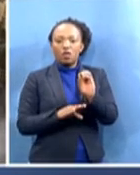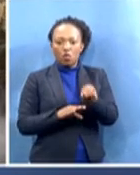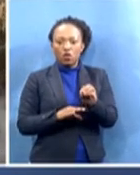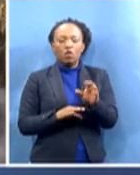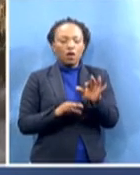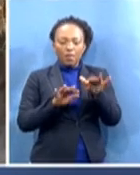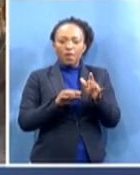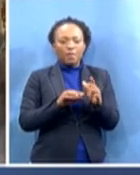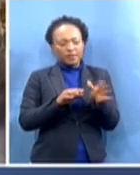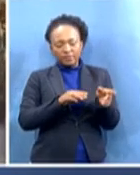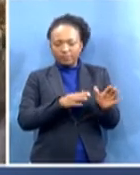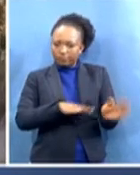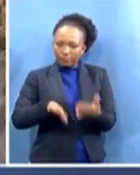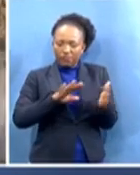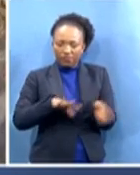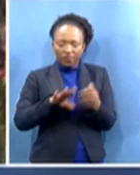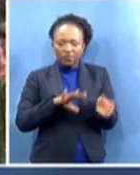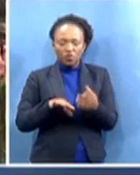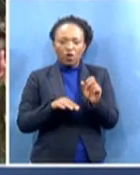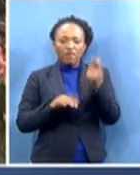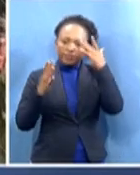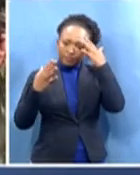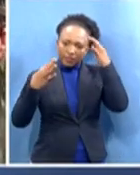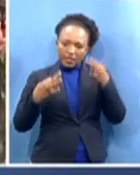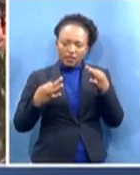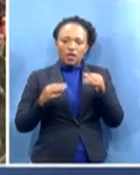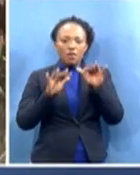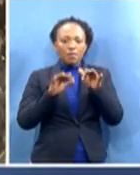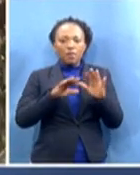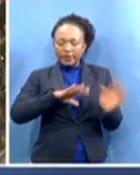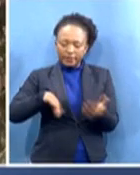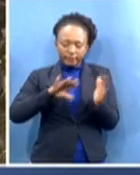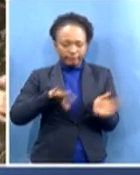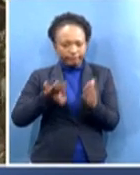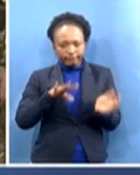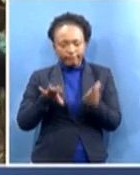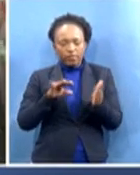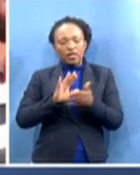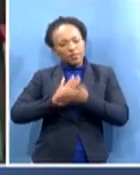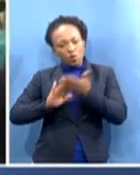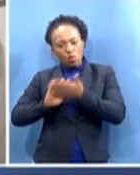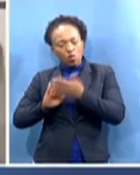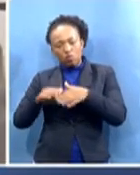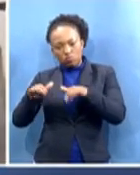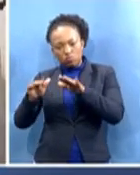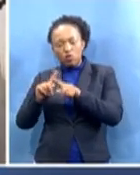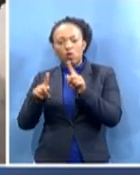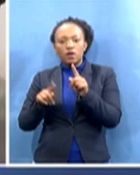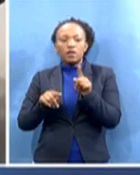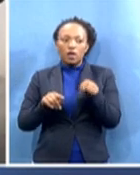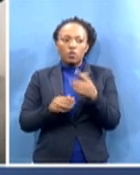decision we make, is just to evacuate people in order to understand more what's going on. Because,